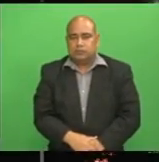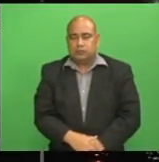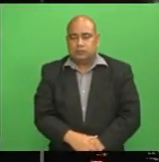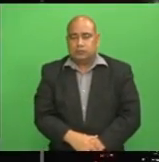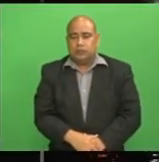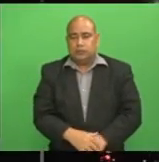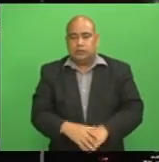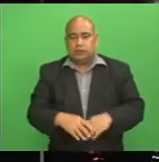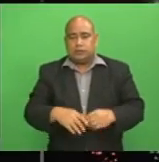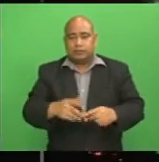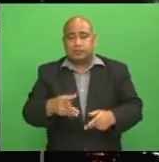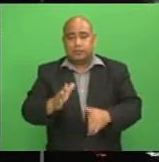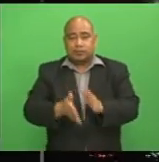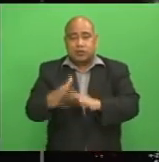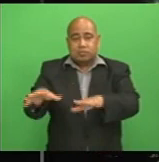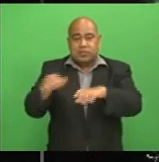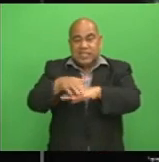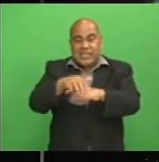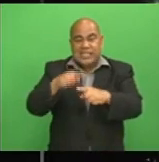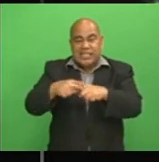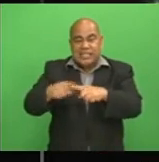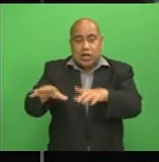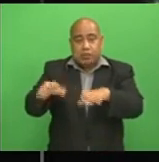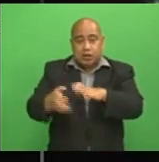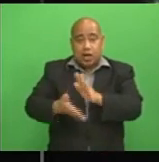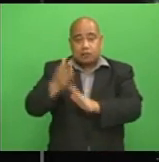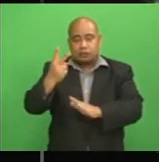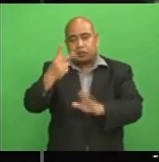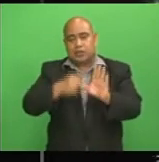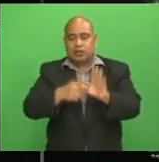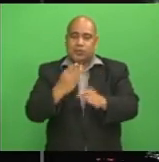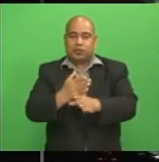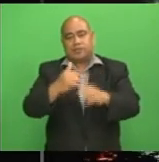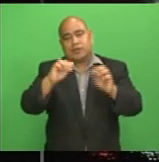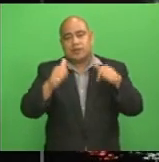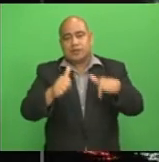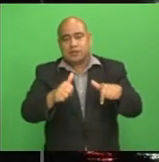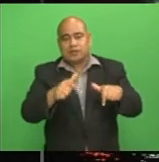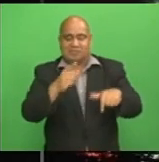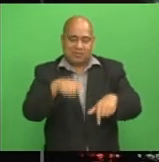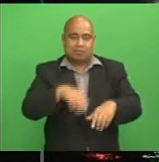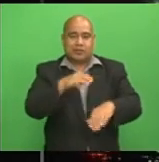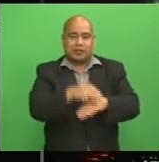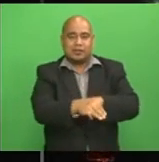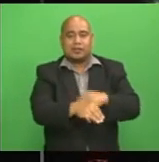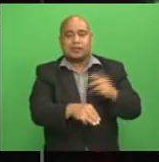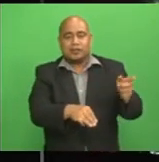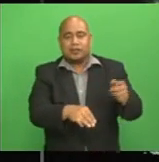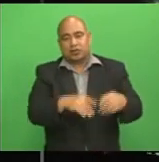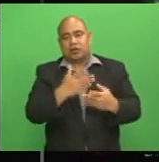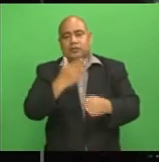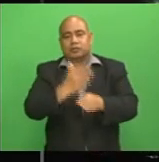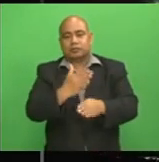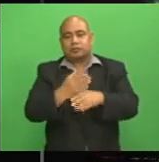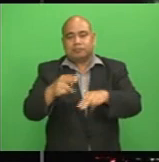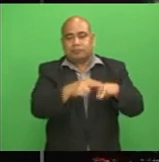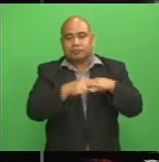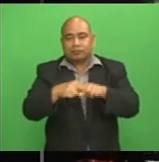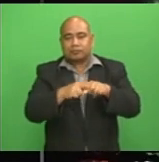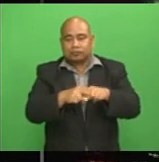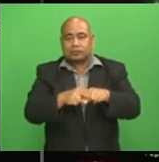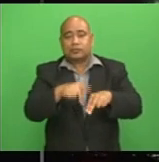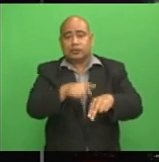Melanie Hopkins wraps up her 4-year tenure in Fiji this month. Hopkins says while there are many lifelong memories, there's also